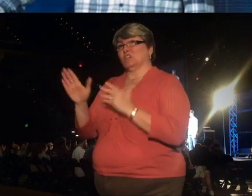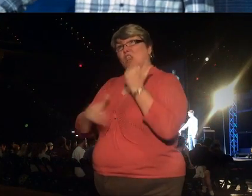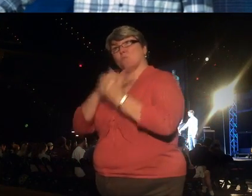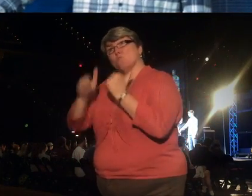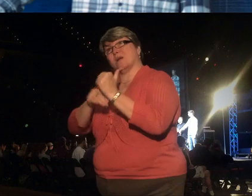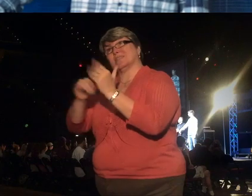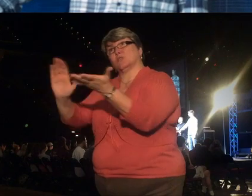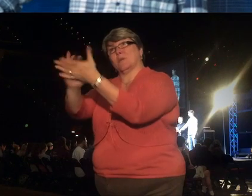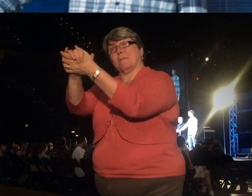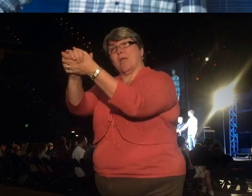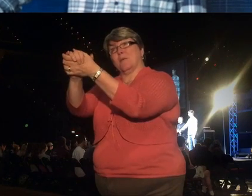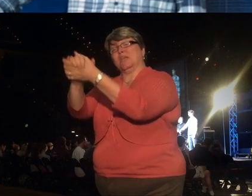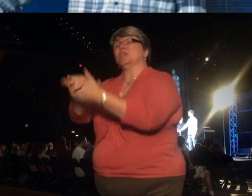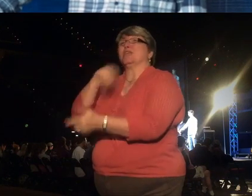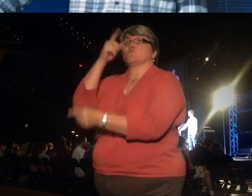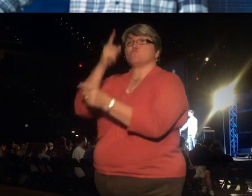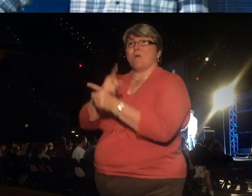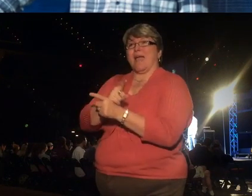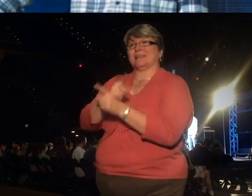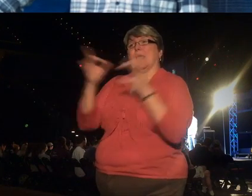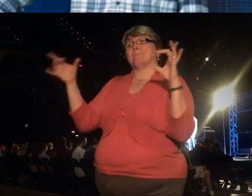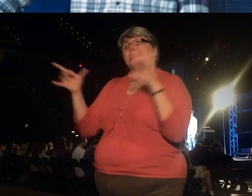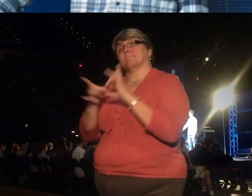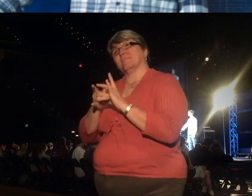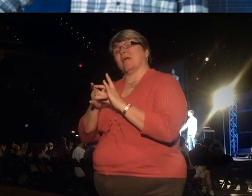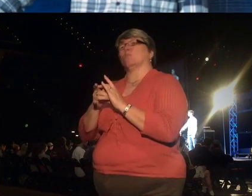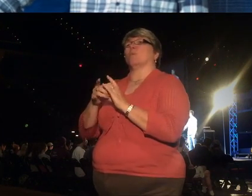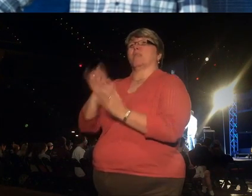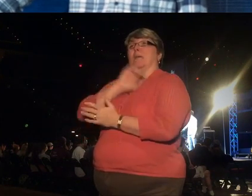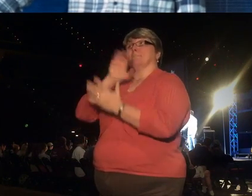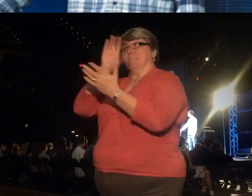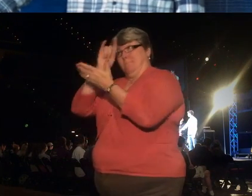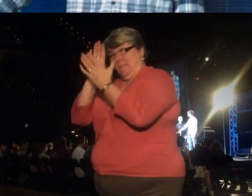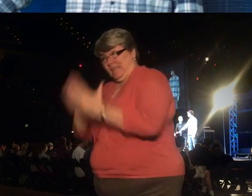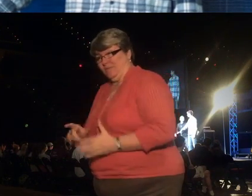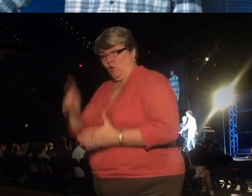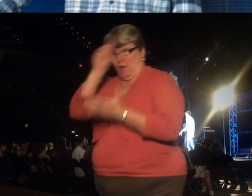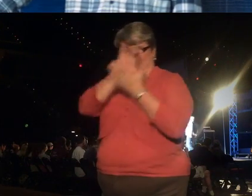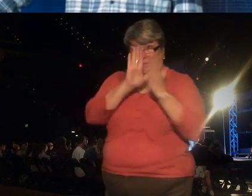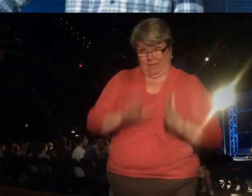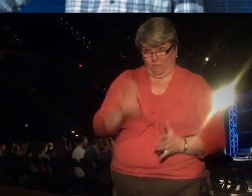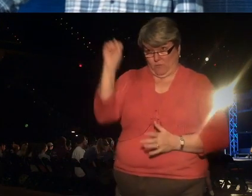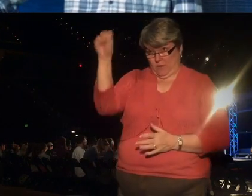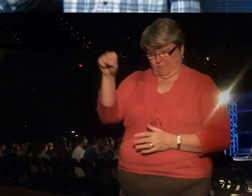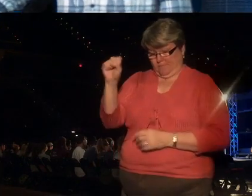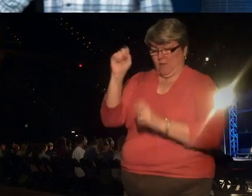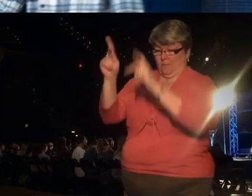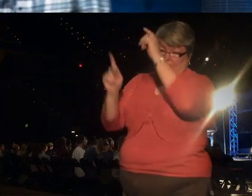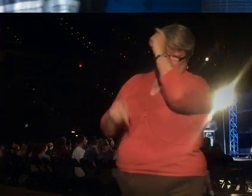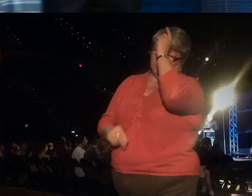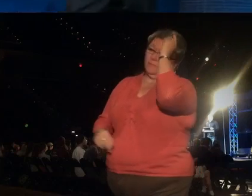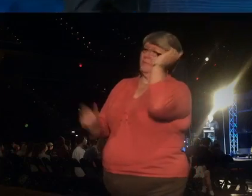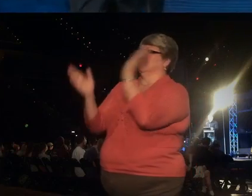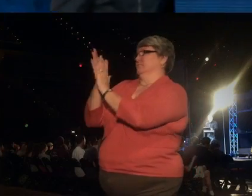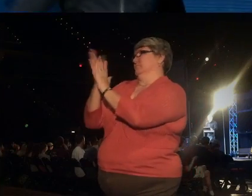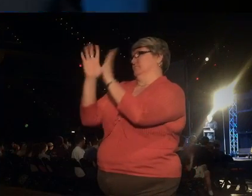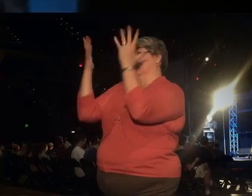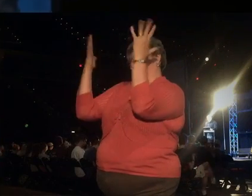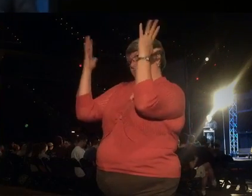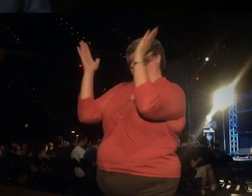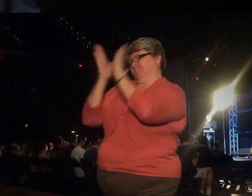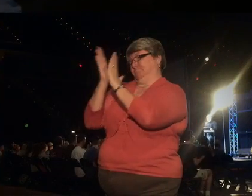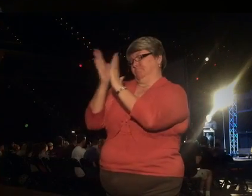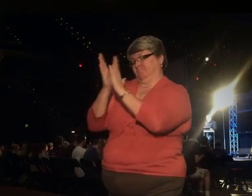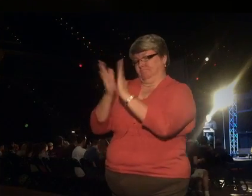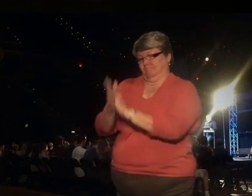you get this right. You marry a believer if you're a believer. Amen? Thank you, guys. All right. Y'all want to give them a hand? Thank y'all for braving